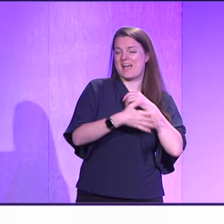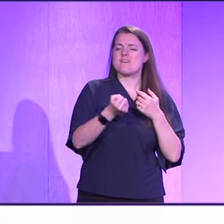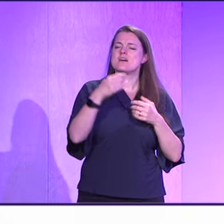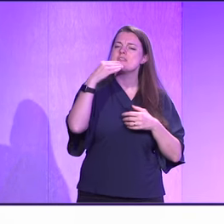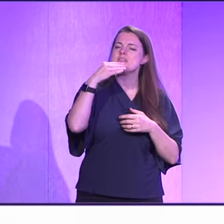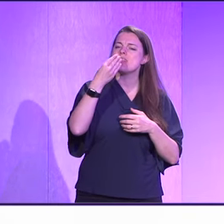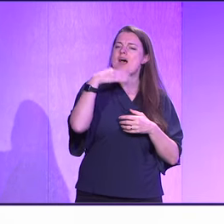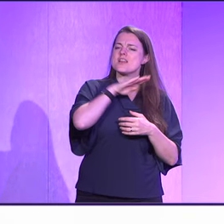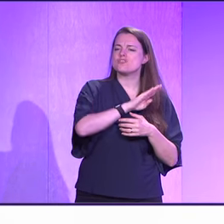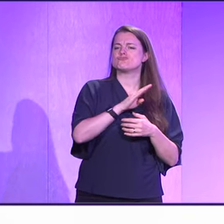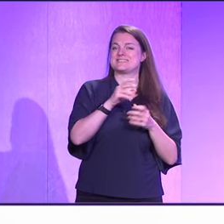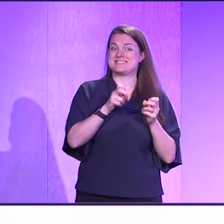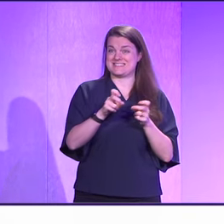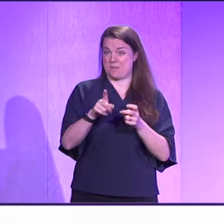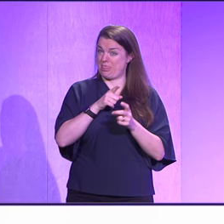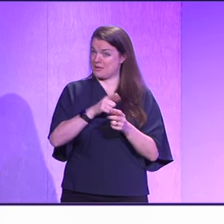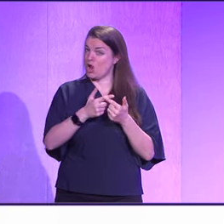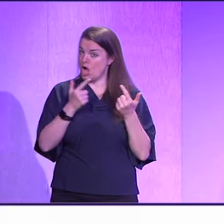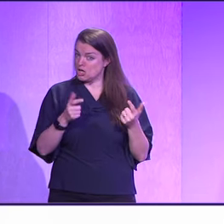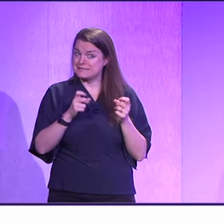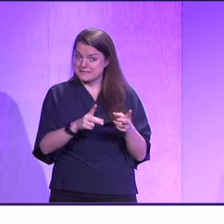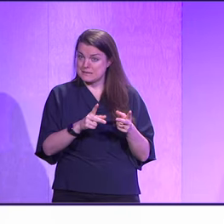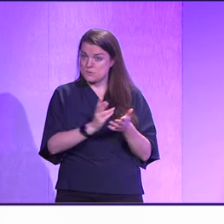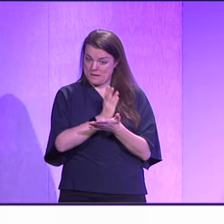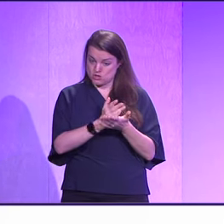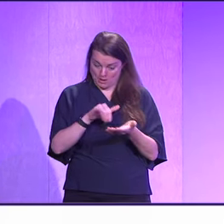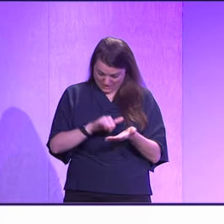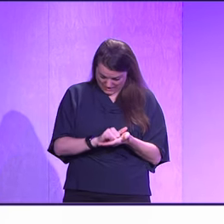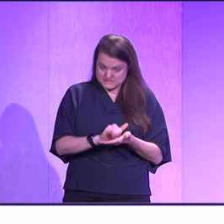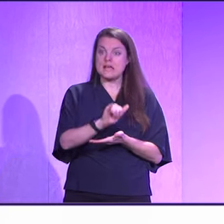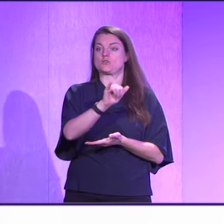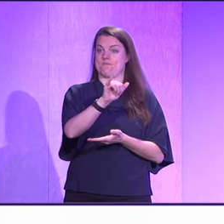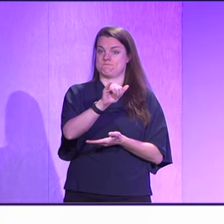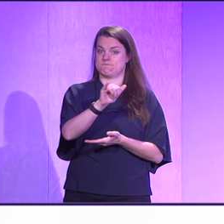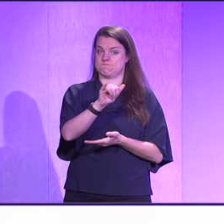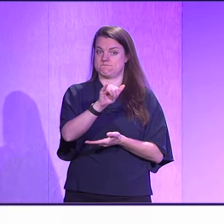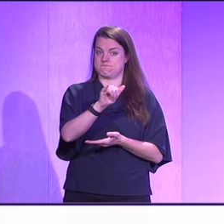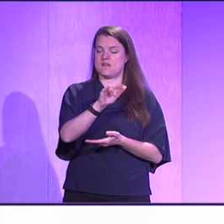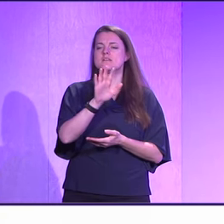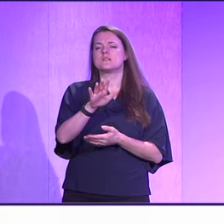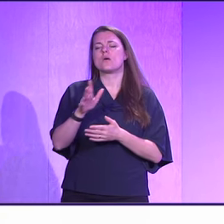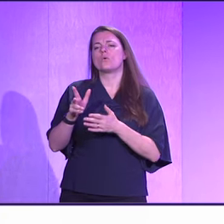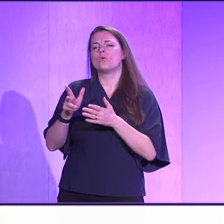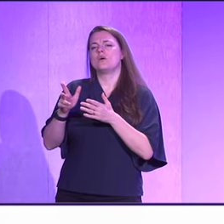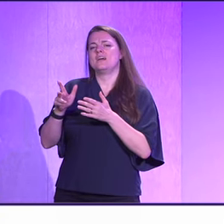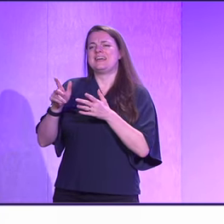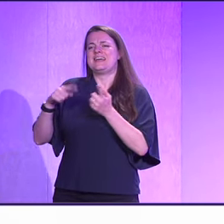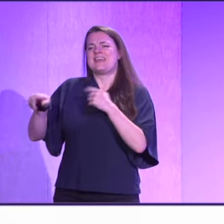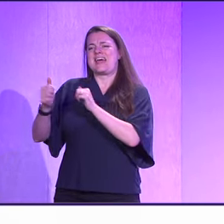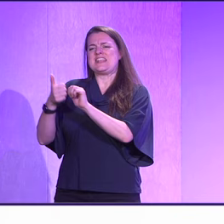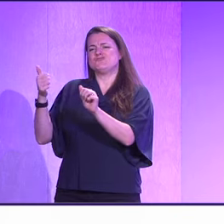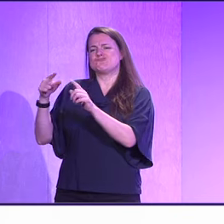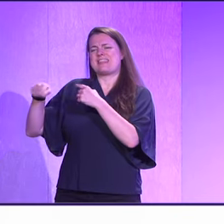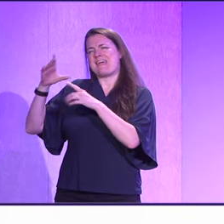So it's a lot of systems to just get some planes in the air. Lido, in aviation, they think they've got some unique